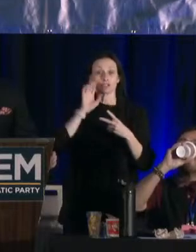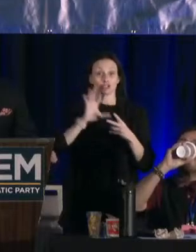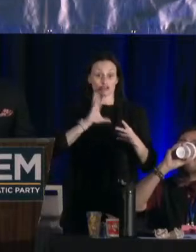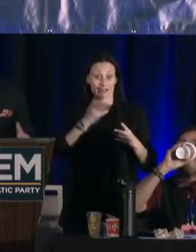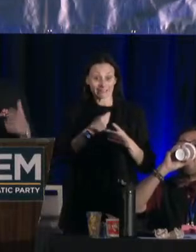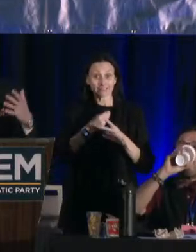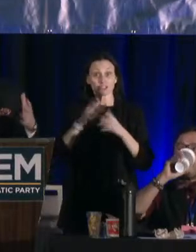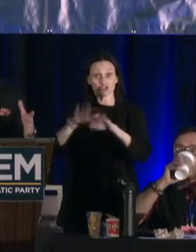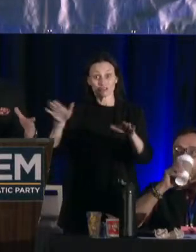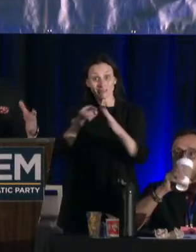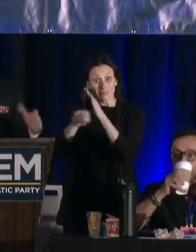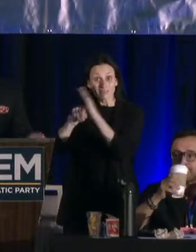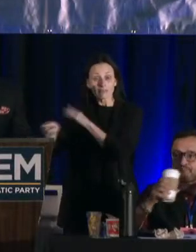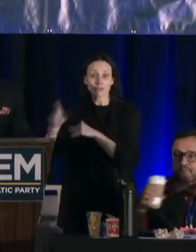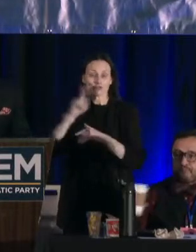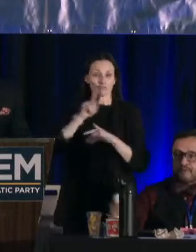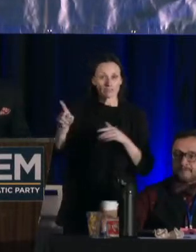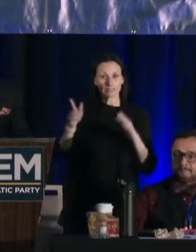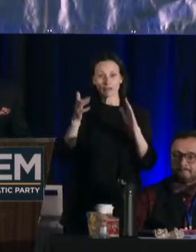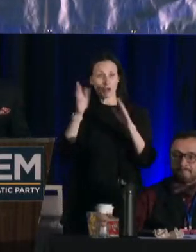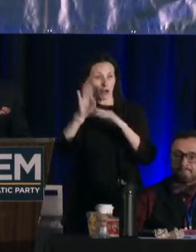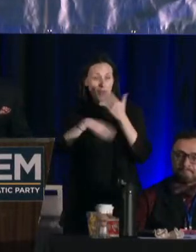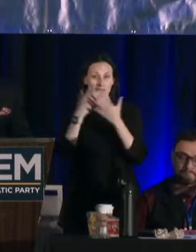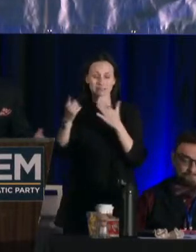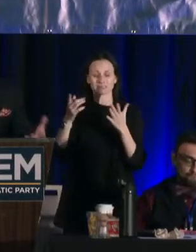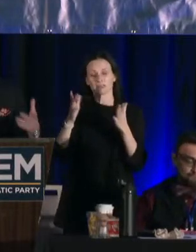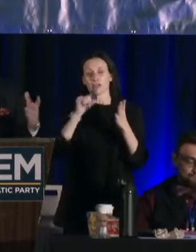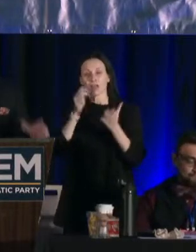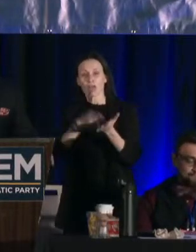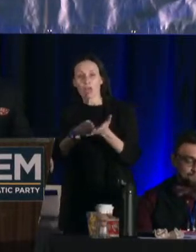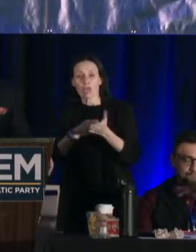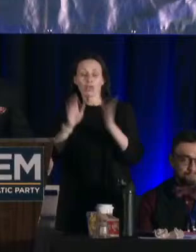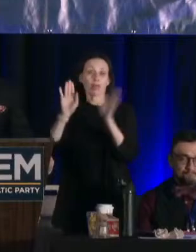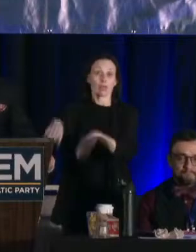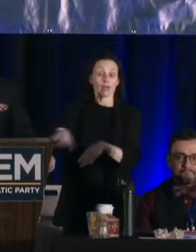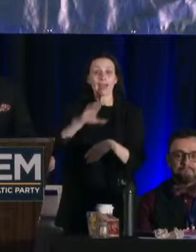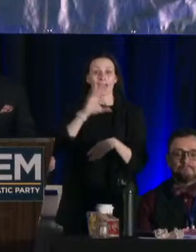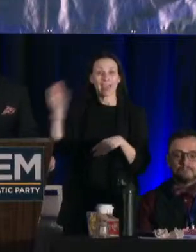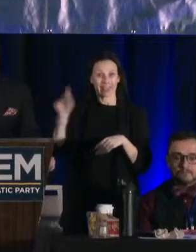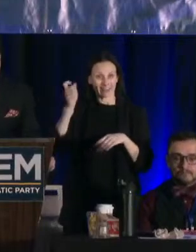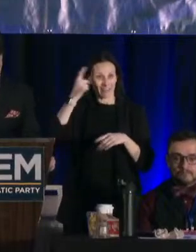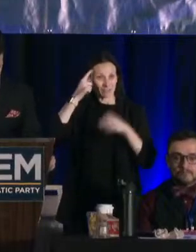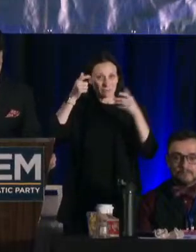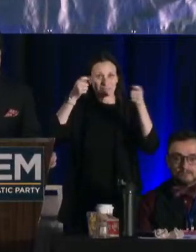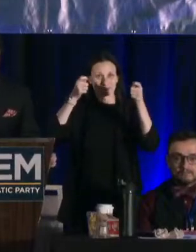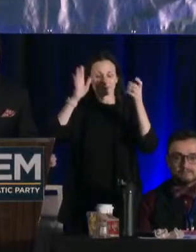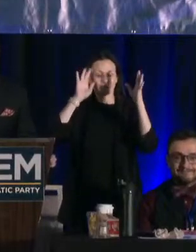children. It's a vote for lawlessness and tyranny. And it's a vote to end our democracy.